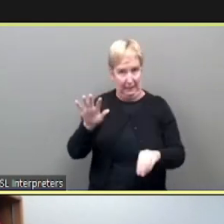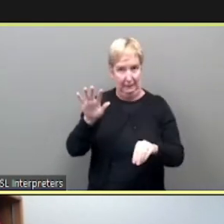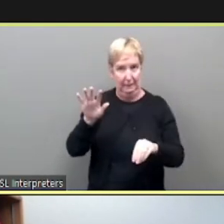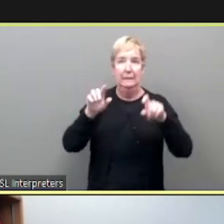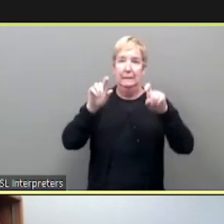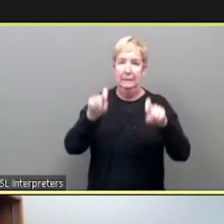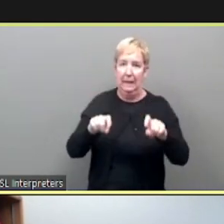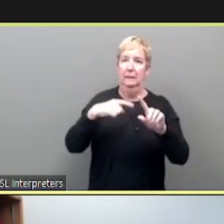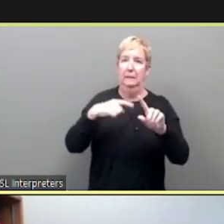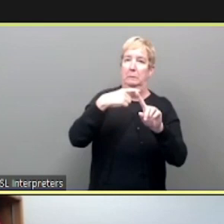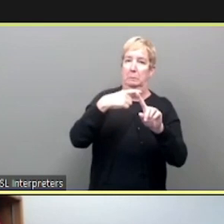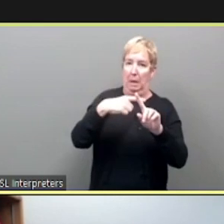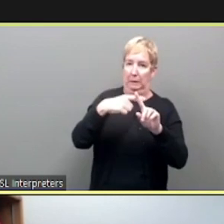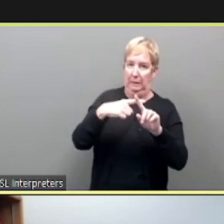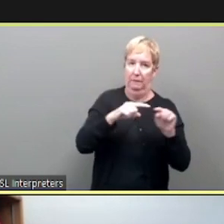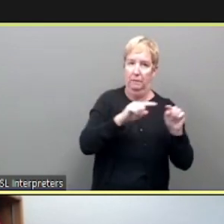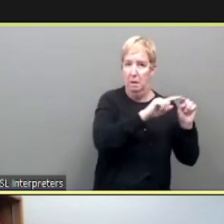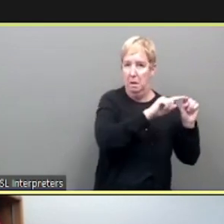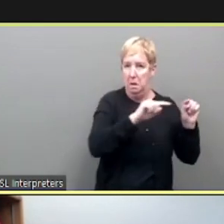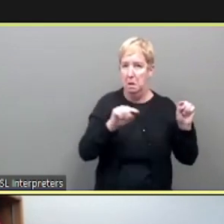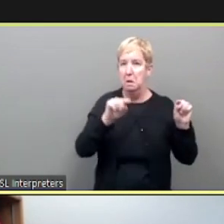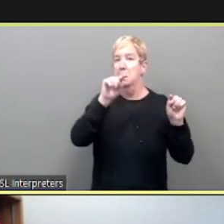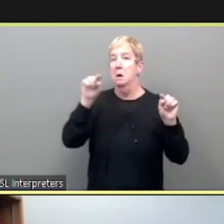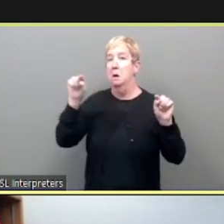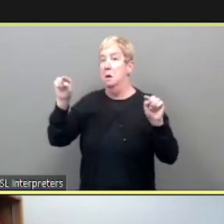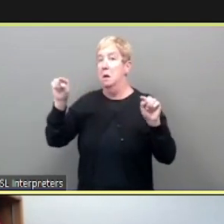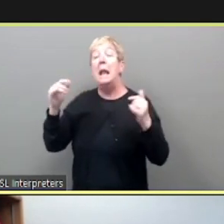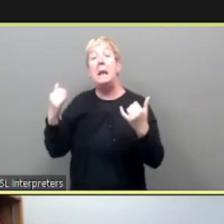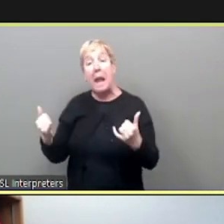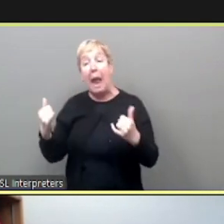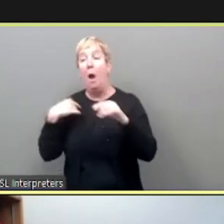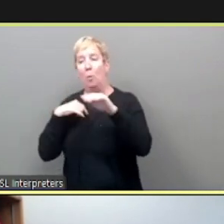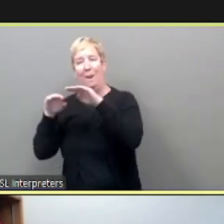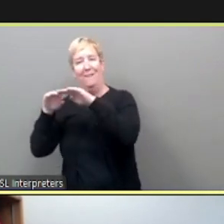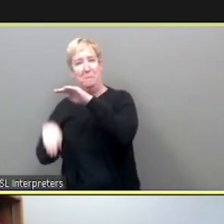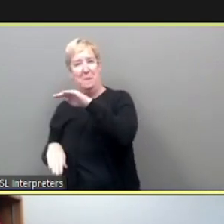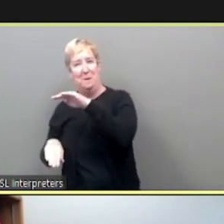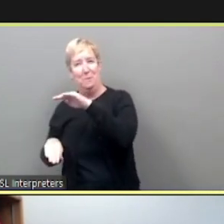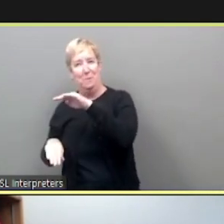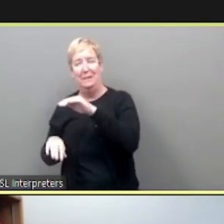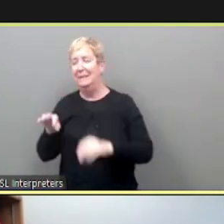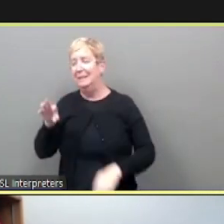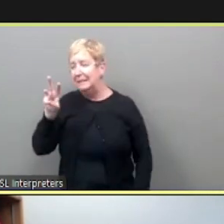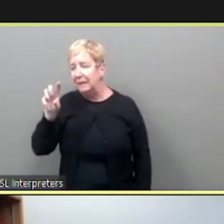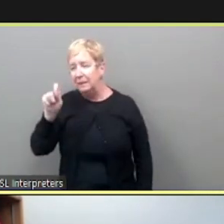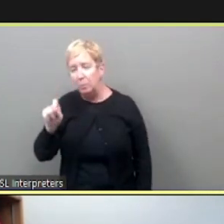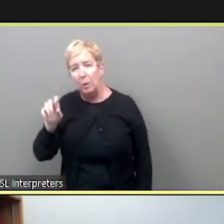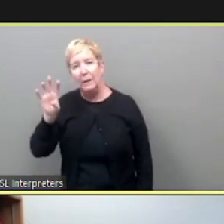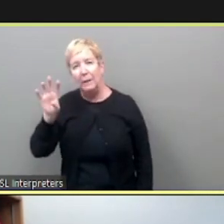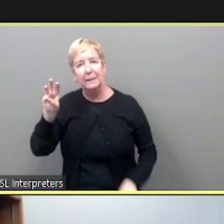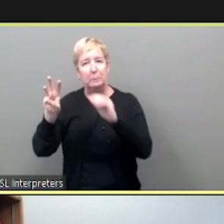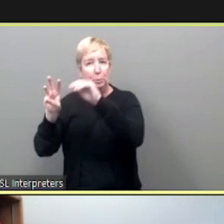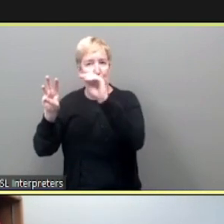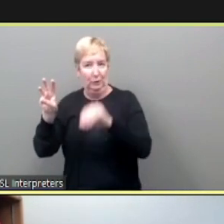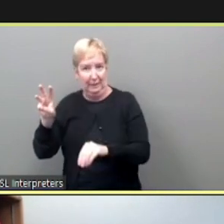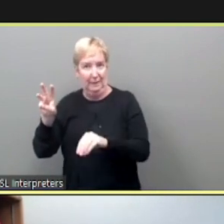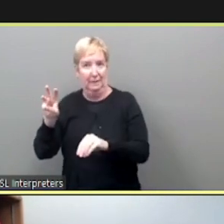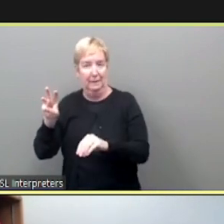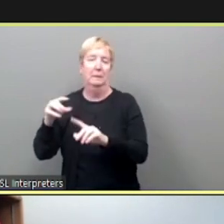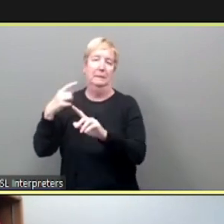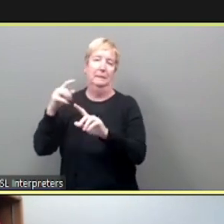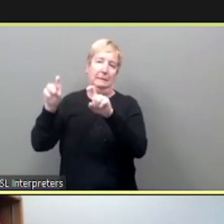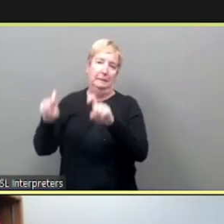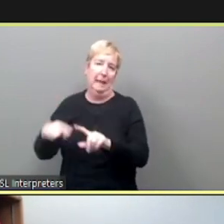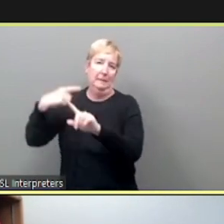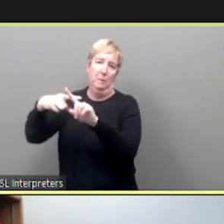box there. And you can see that right now we're sitting below that target at 6.6%, which is a statewide number.